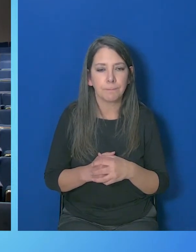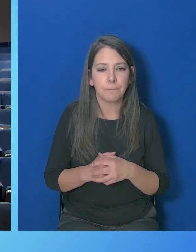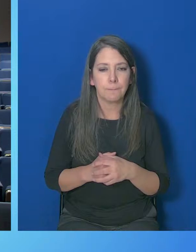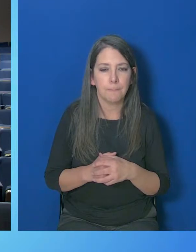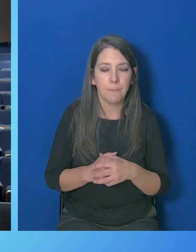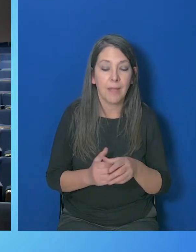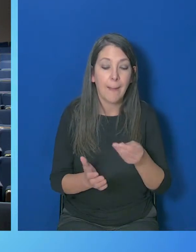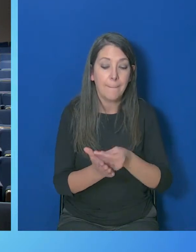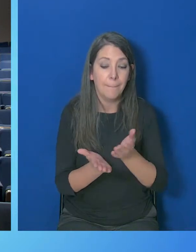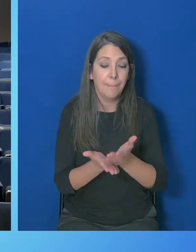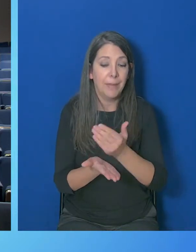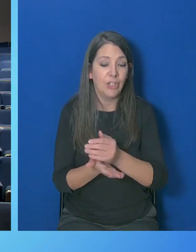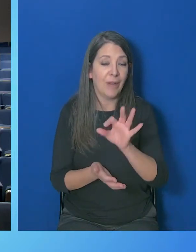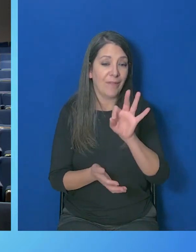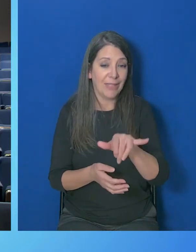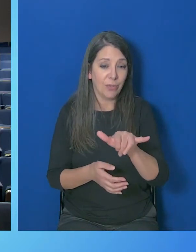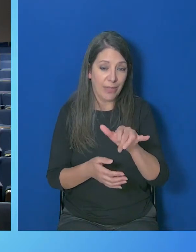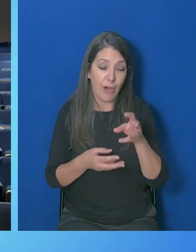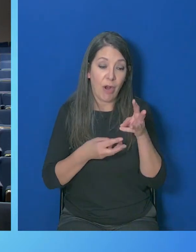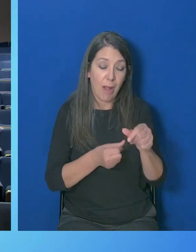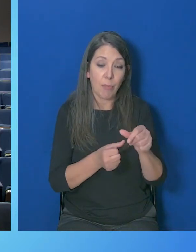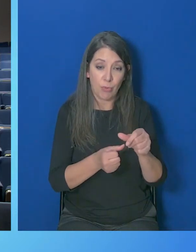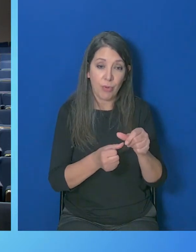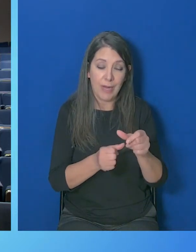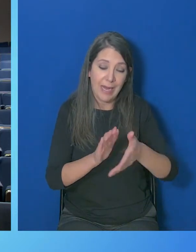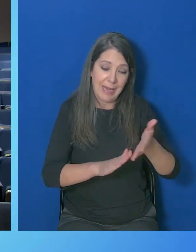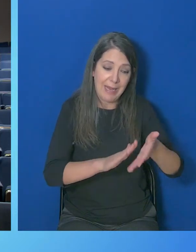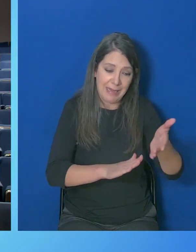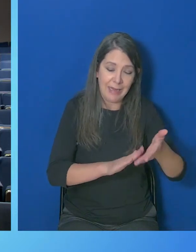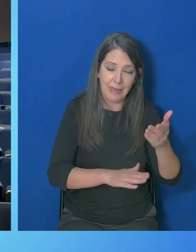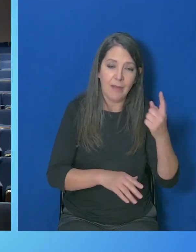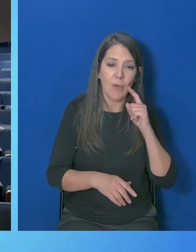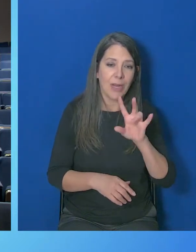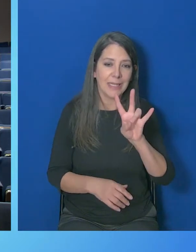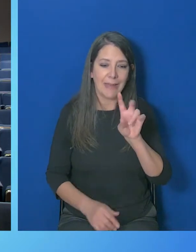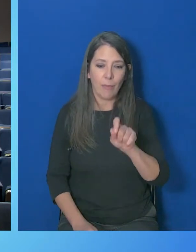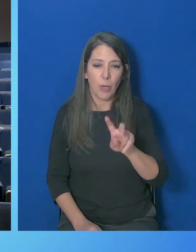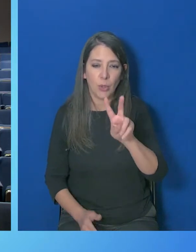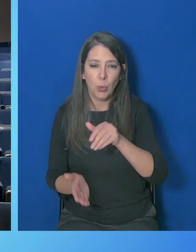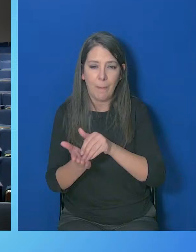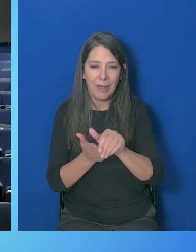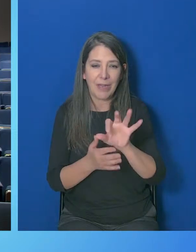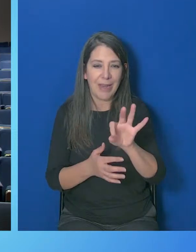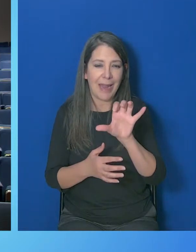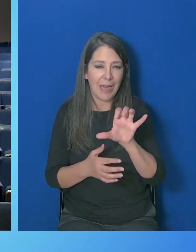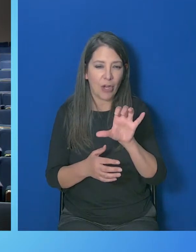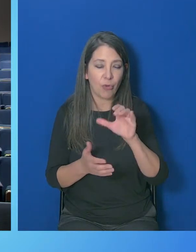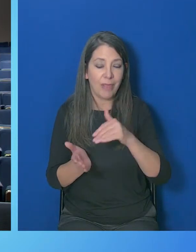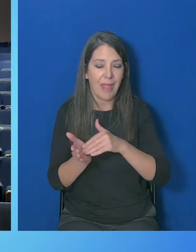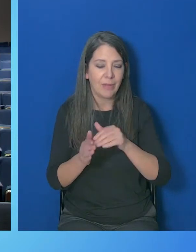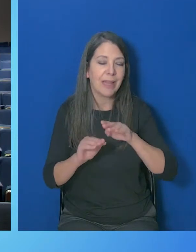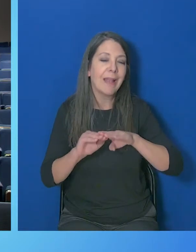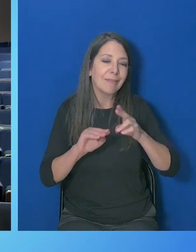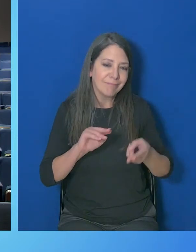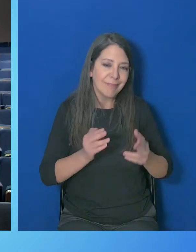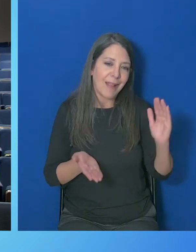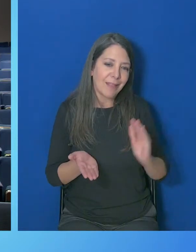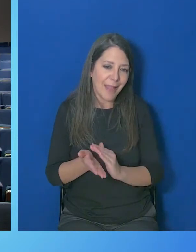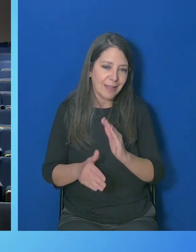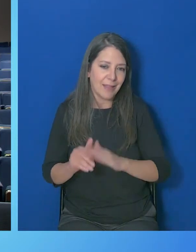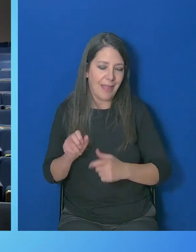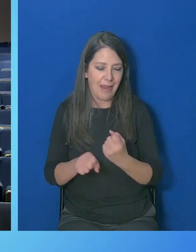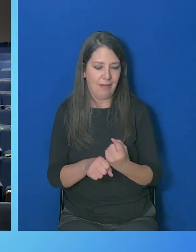The budget fiscal year obligated expenses of $14.7 million were $900,000 less than budget fiscal year